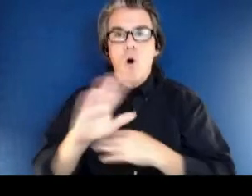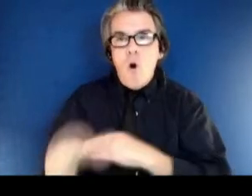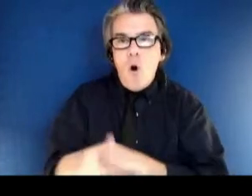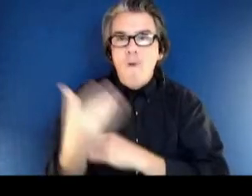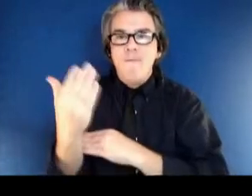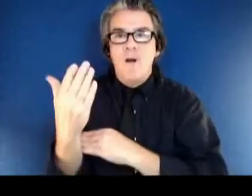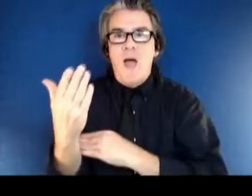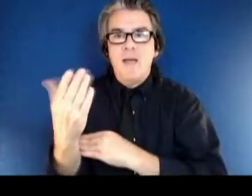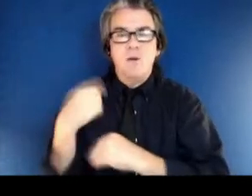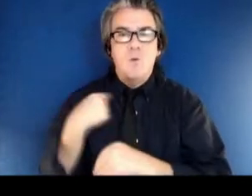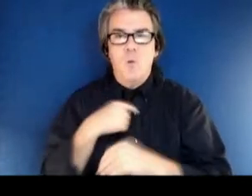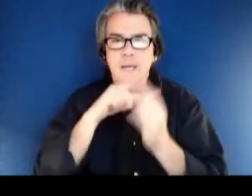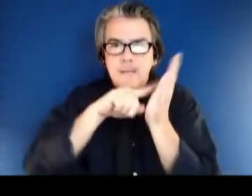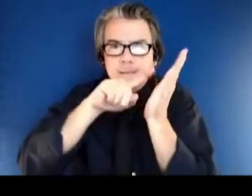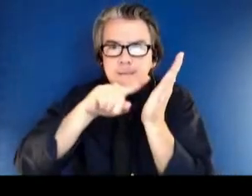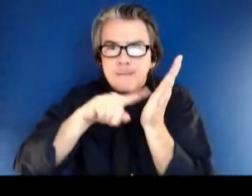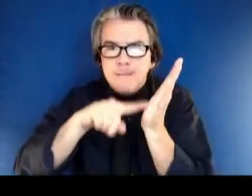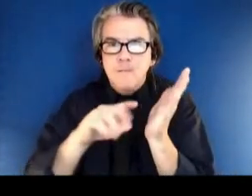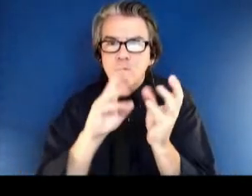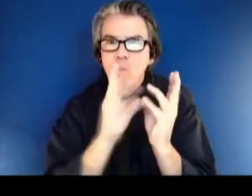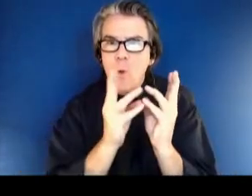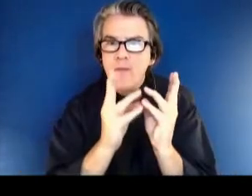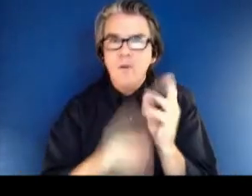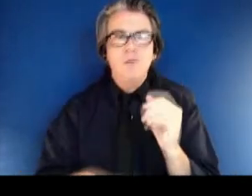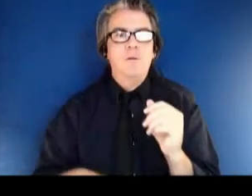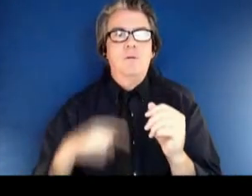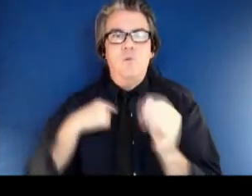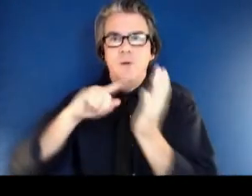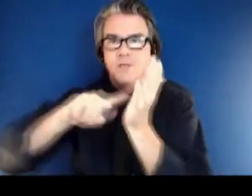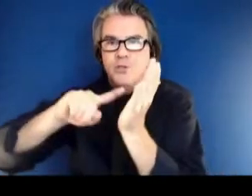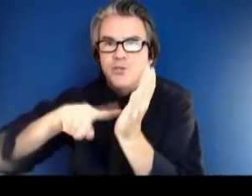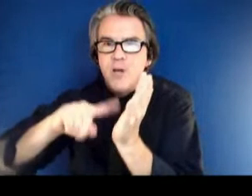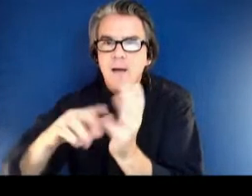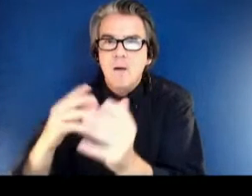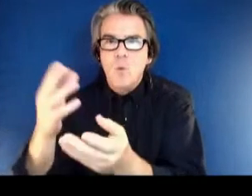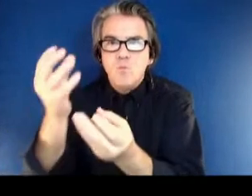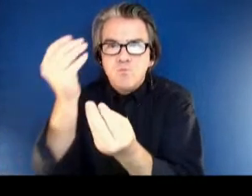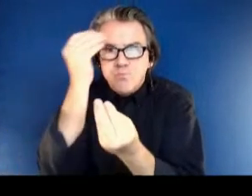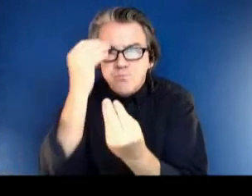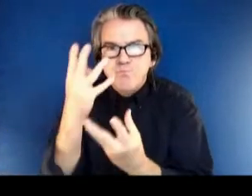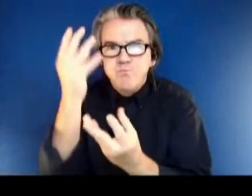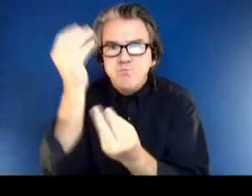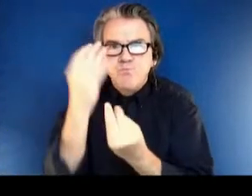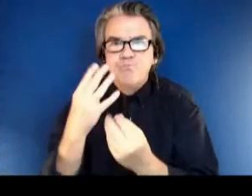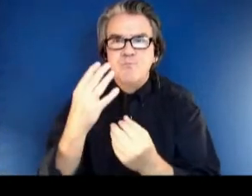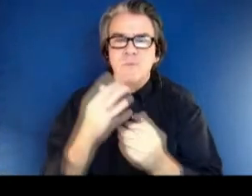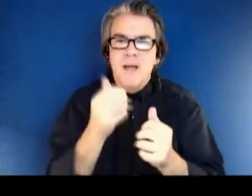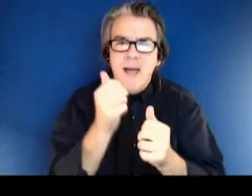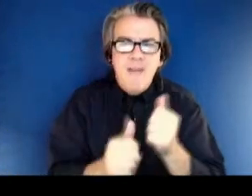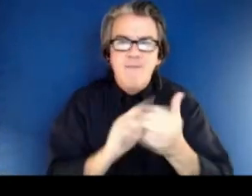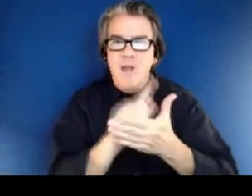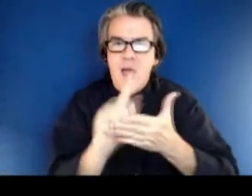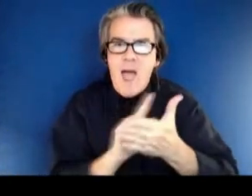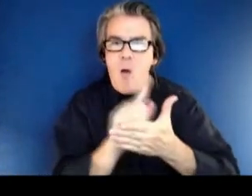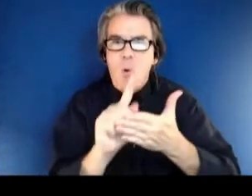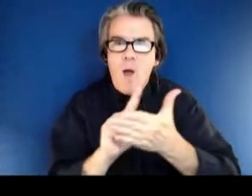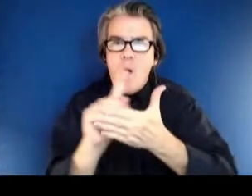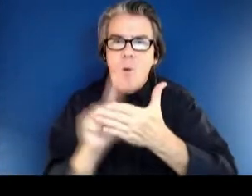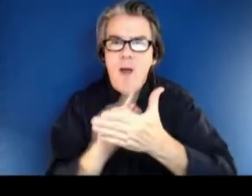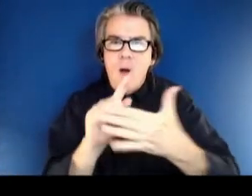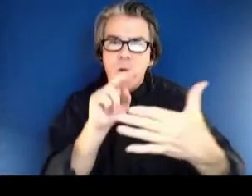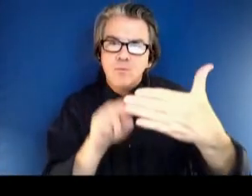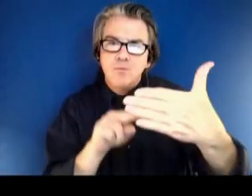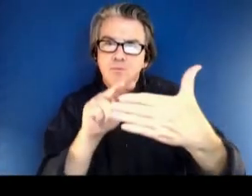period are to continue to look at the weather forecasts, because we know weather forecasts can change. And as they change, we're going